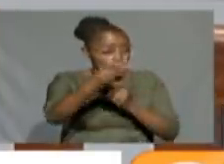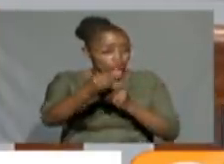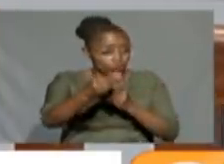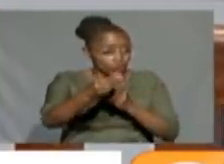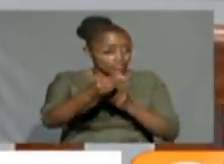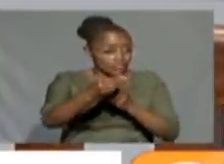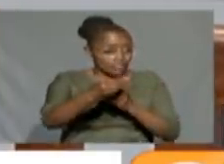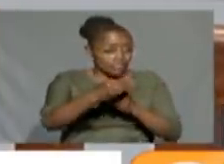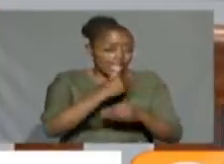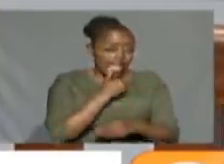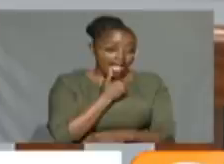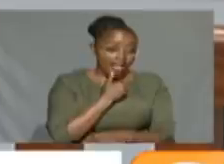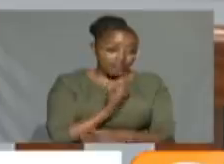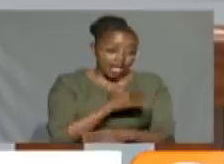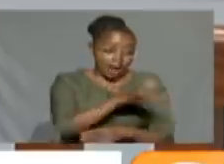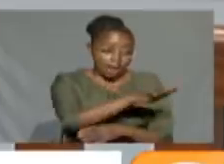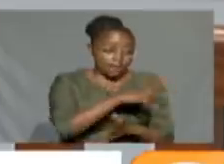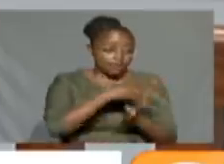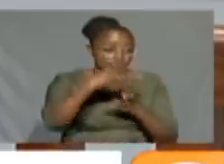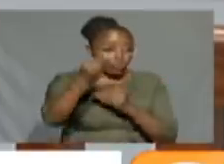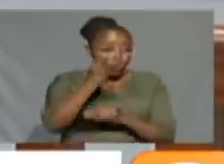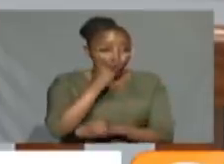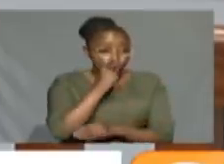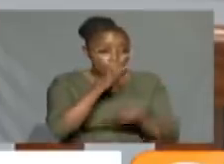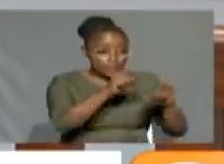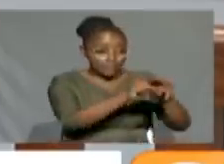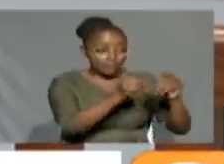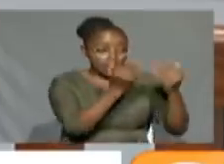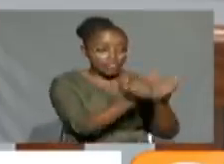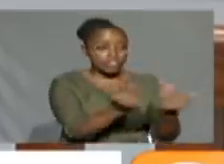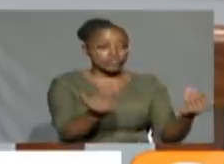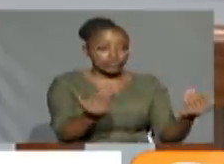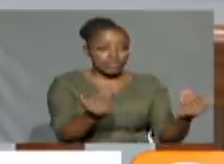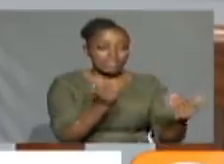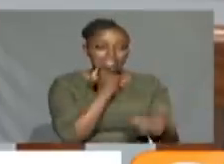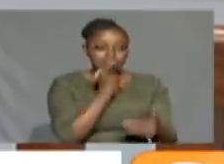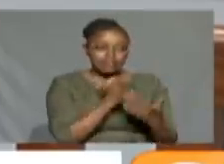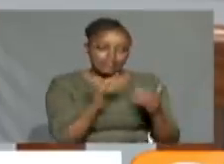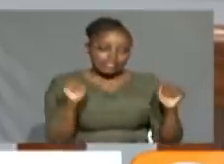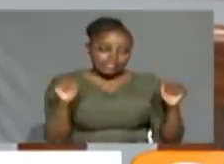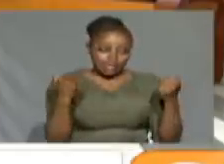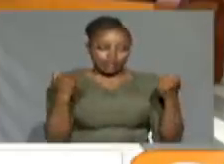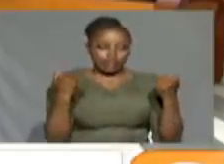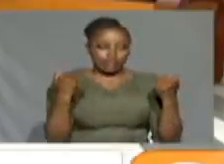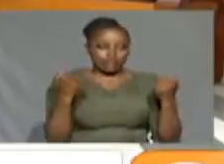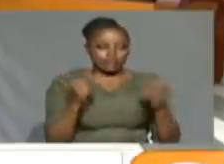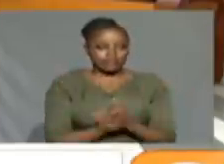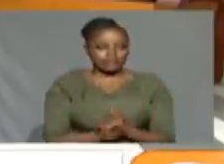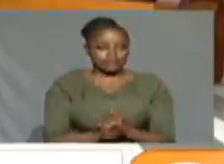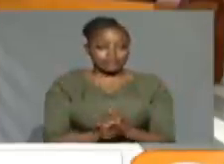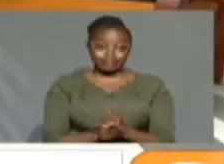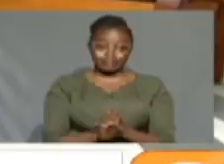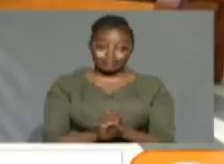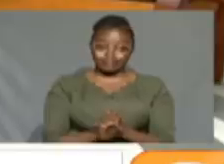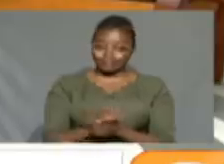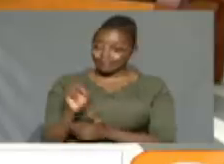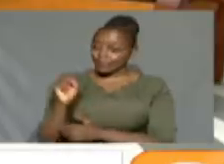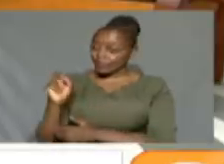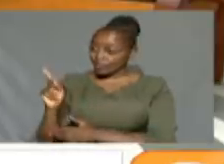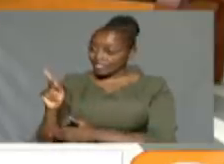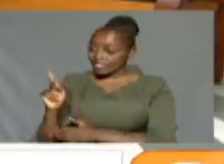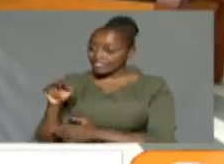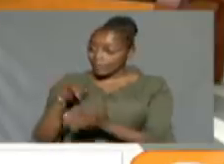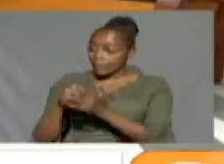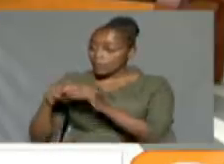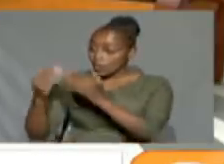to, we have a place to call home, and the children feel safe and secure. Wow. So you still have, we need